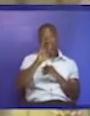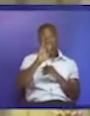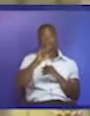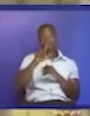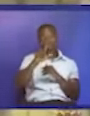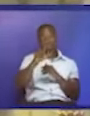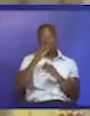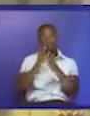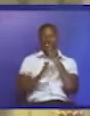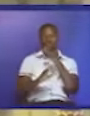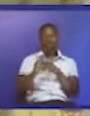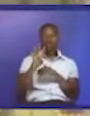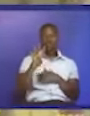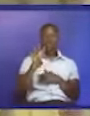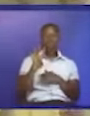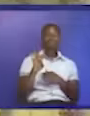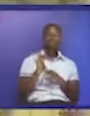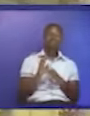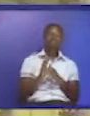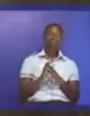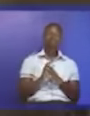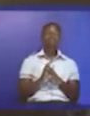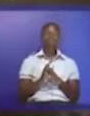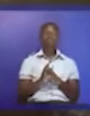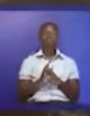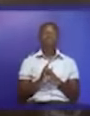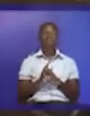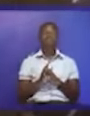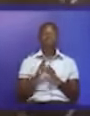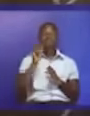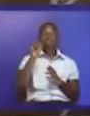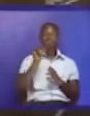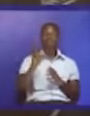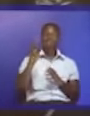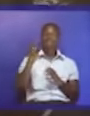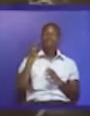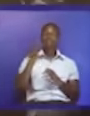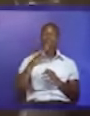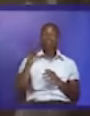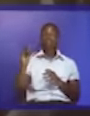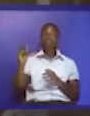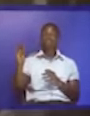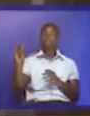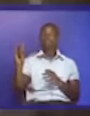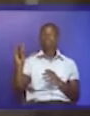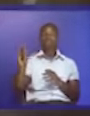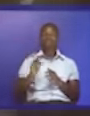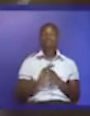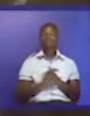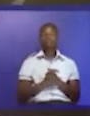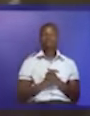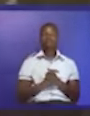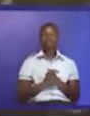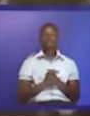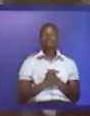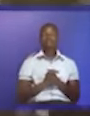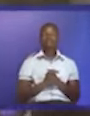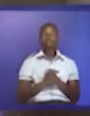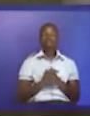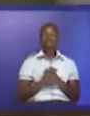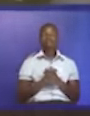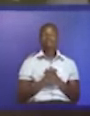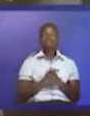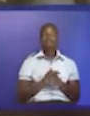Blessed be the name of the Lord. 4, 16 and 17. The decree of the watchers.